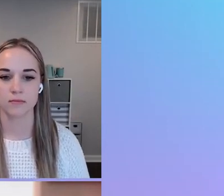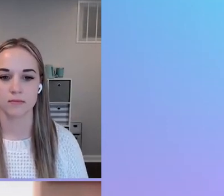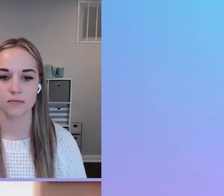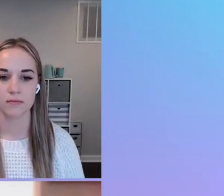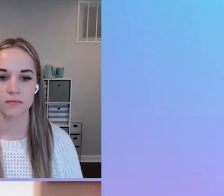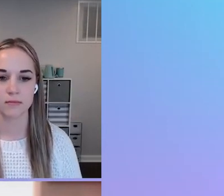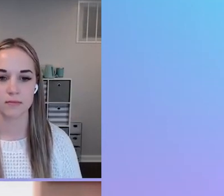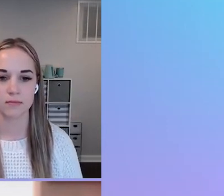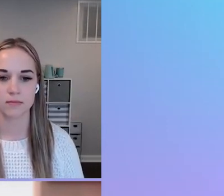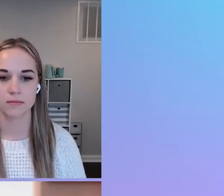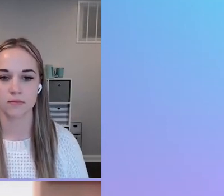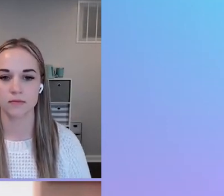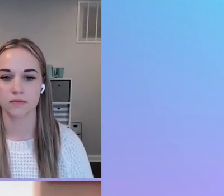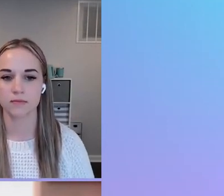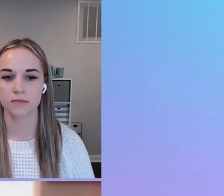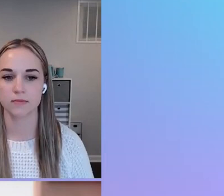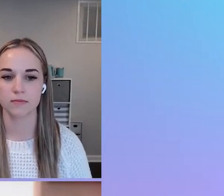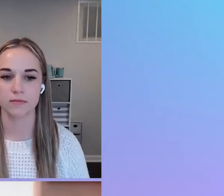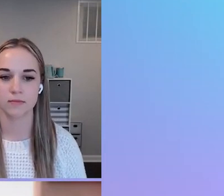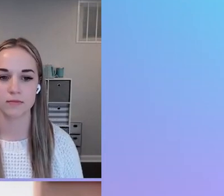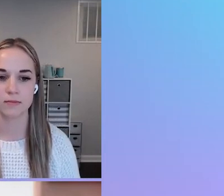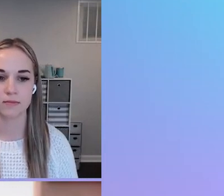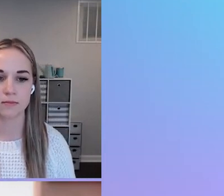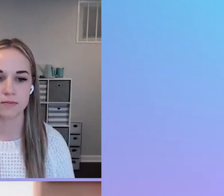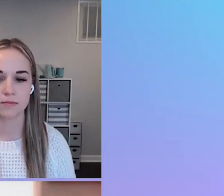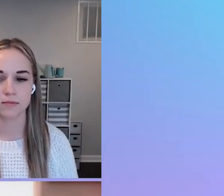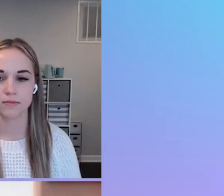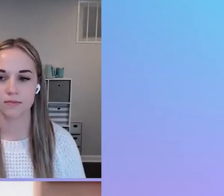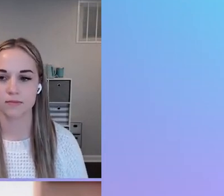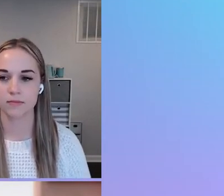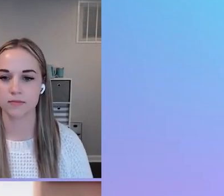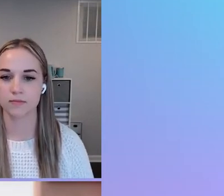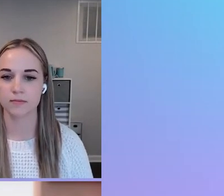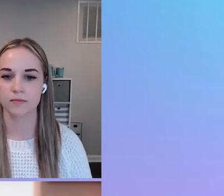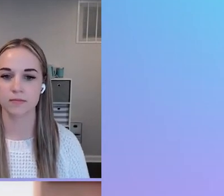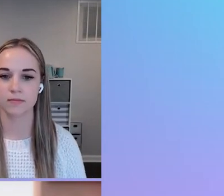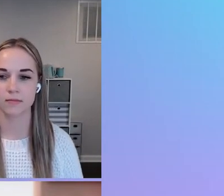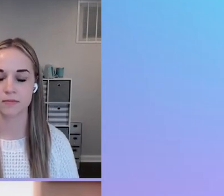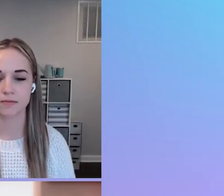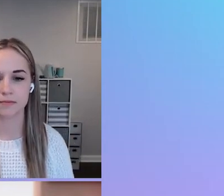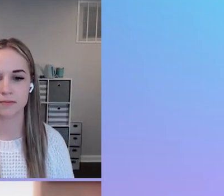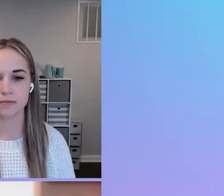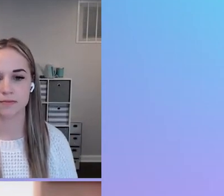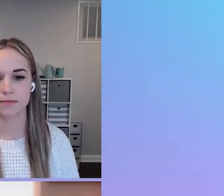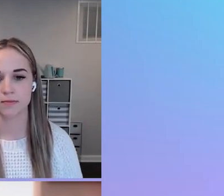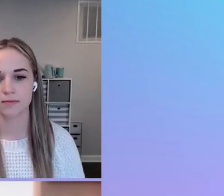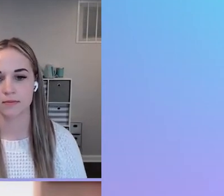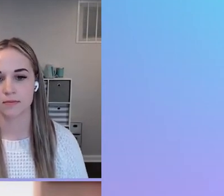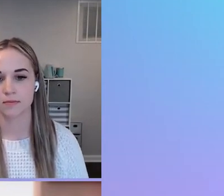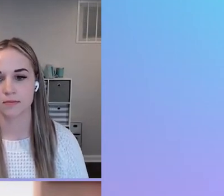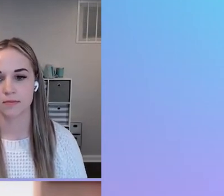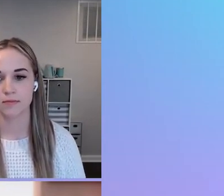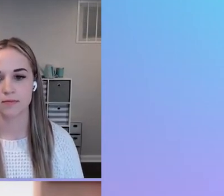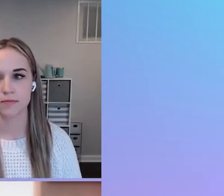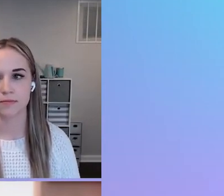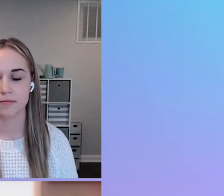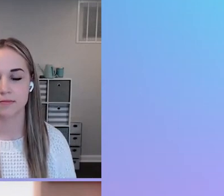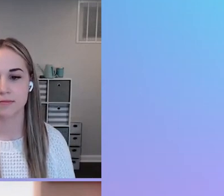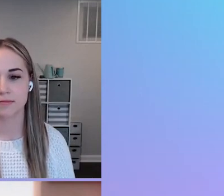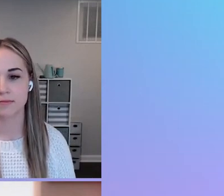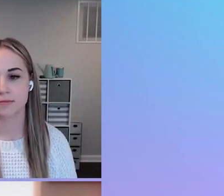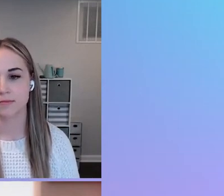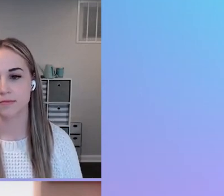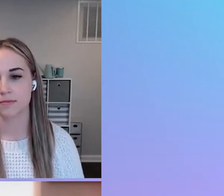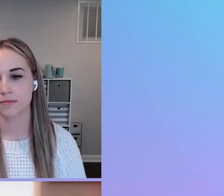to gain some more awareness about the accessibility issues. And we also had them come back for another deep